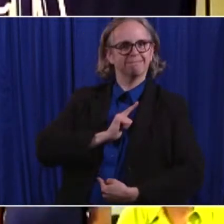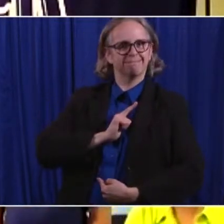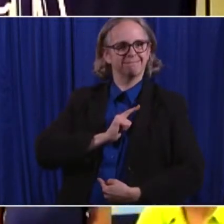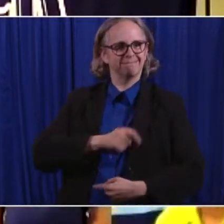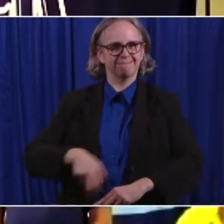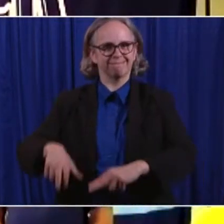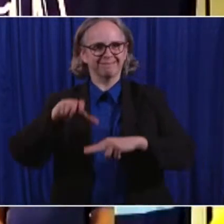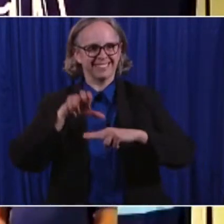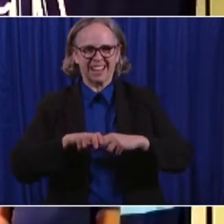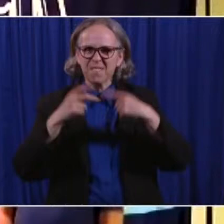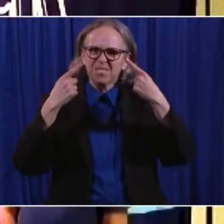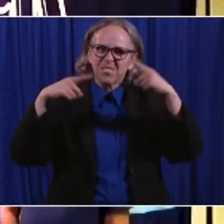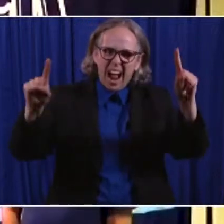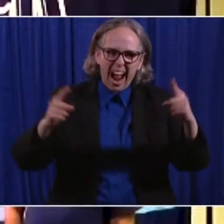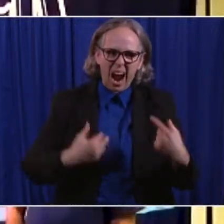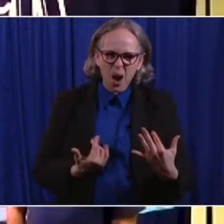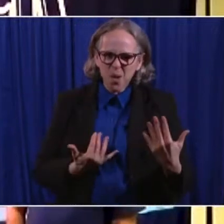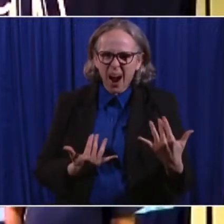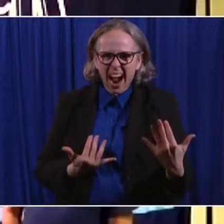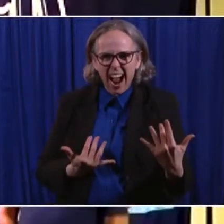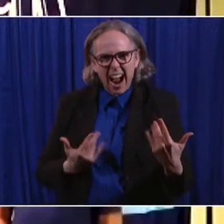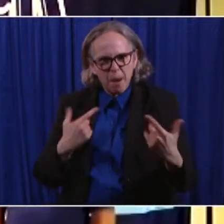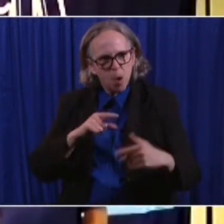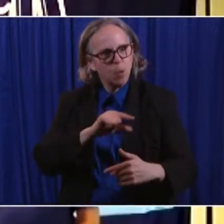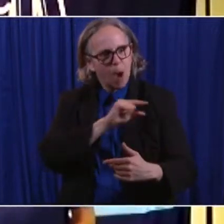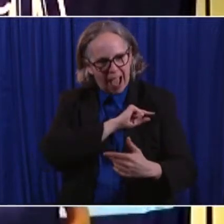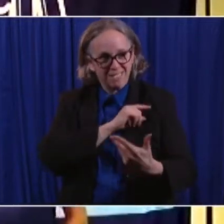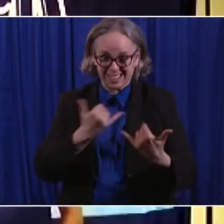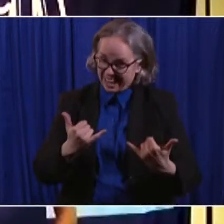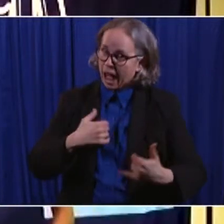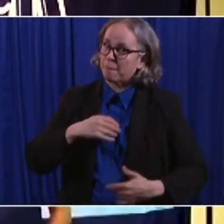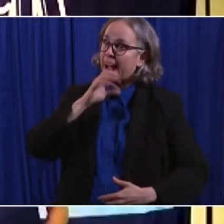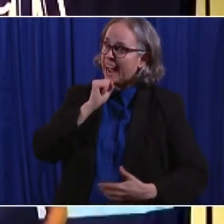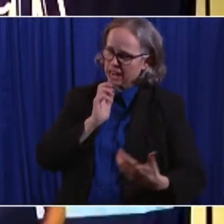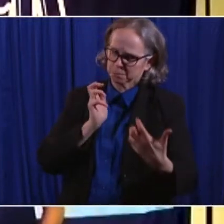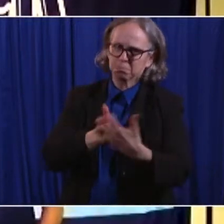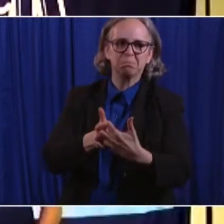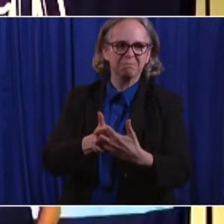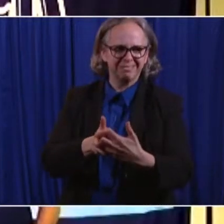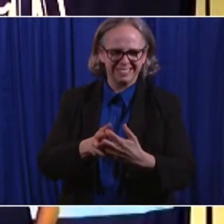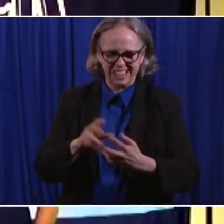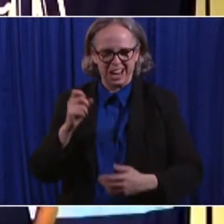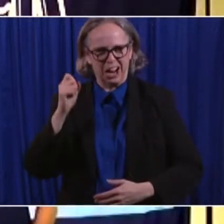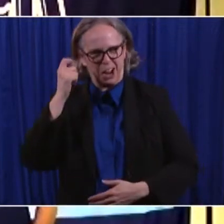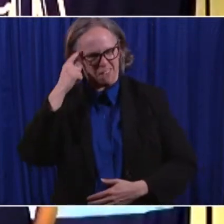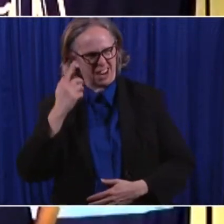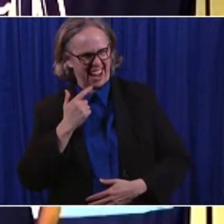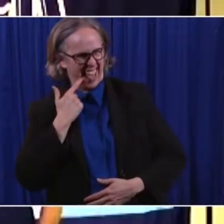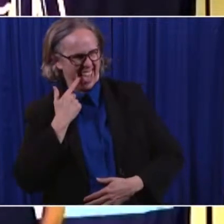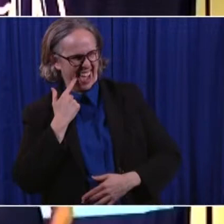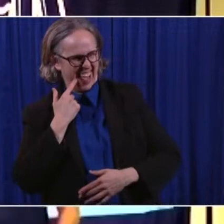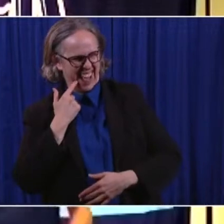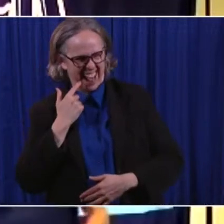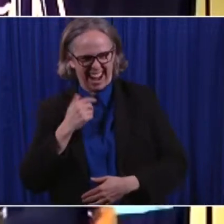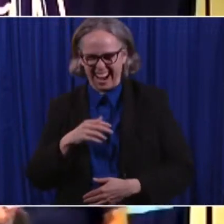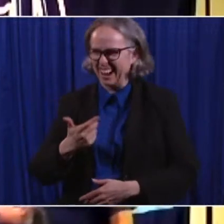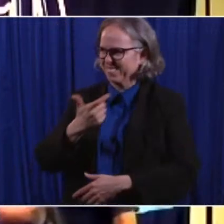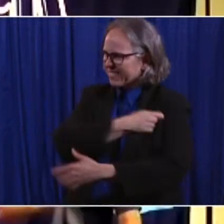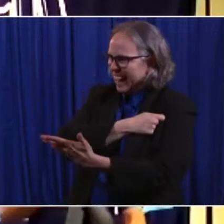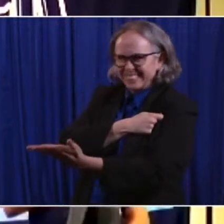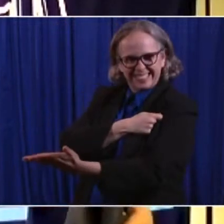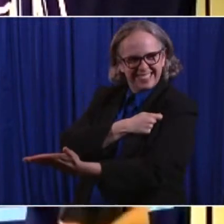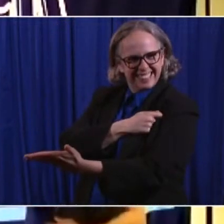qualify. We hit my age band, so I'm gonna get my vaccine and do my